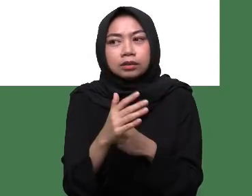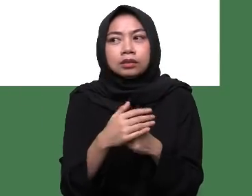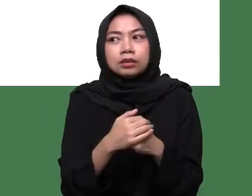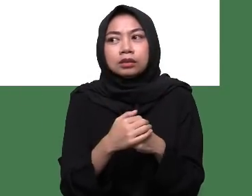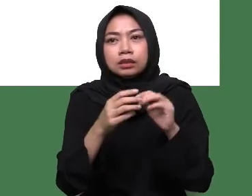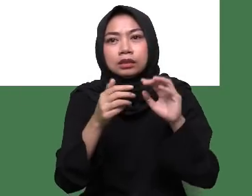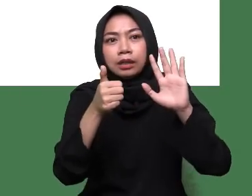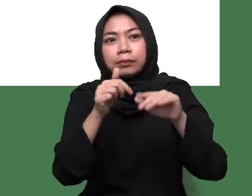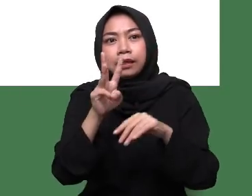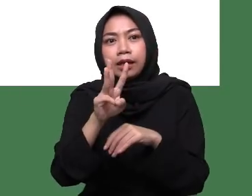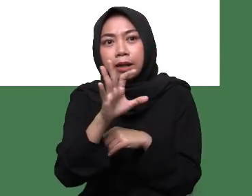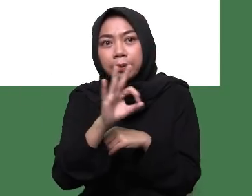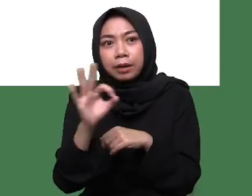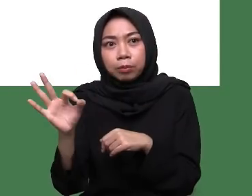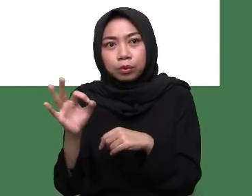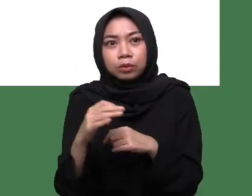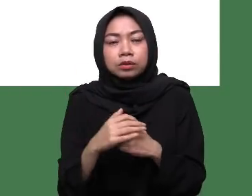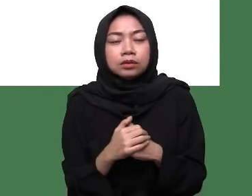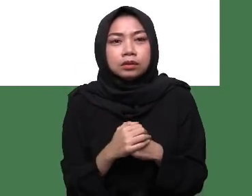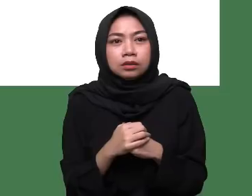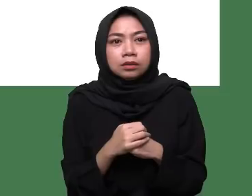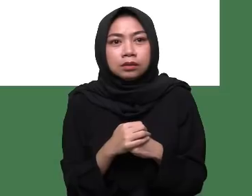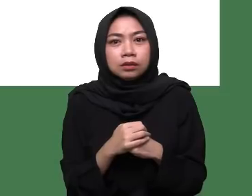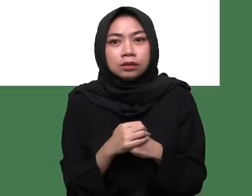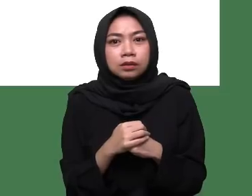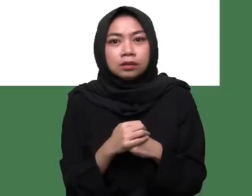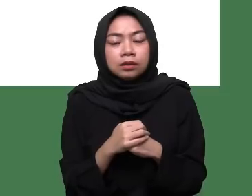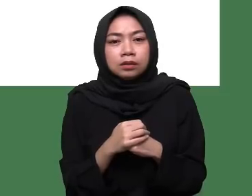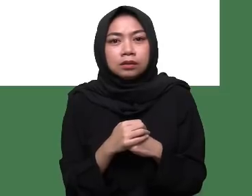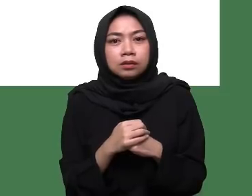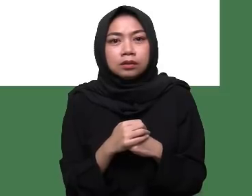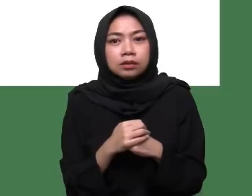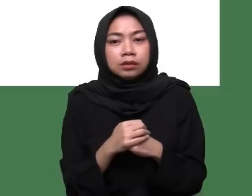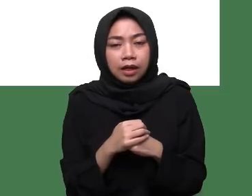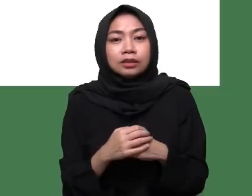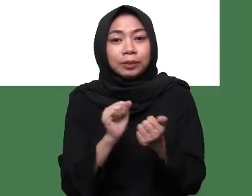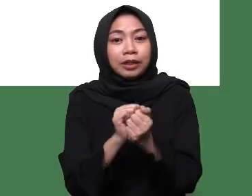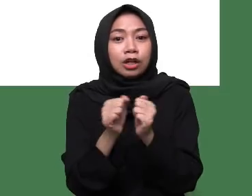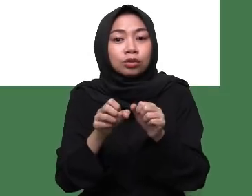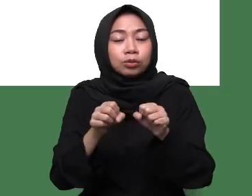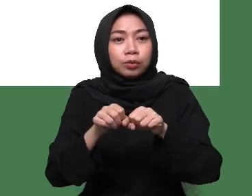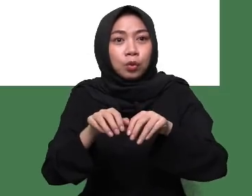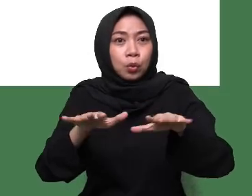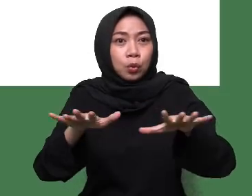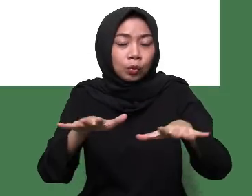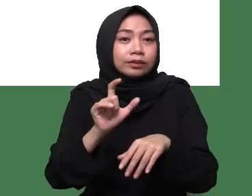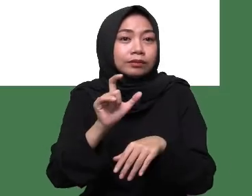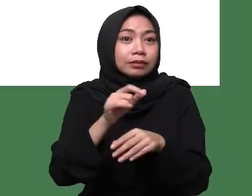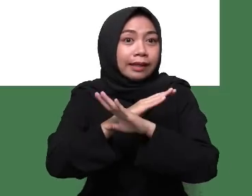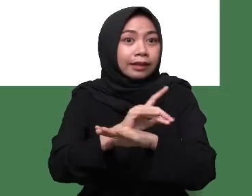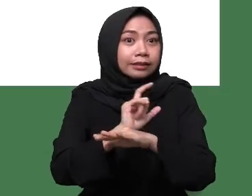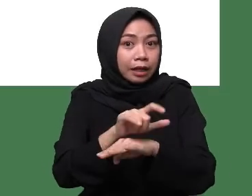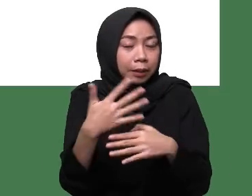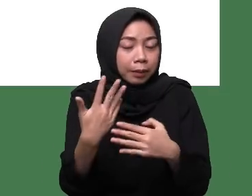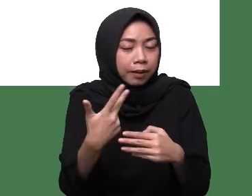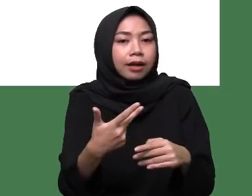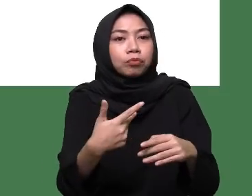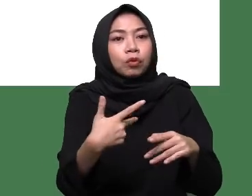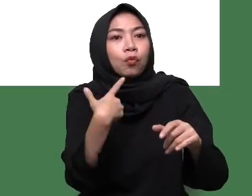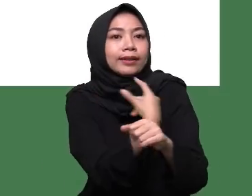36,595 cases. And as the efforts to suppress the transmission, we are actively vaccinating the healthy livestock.